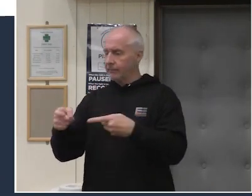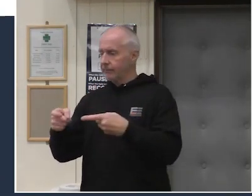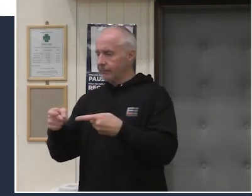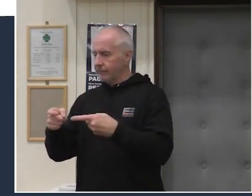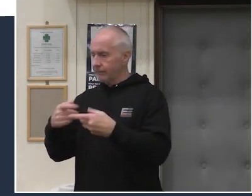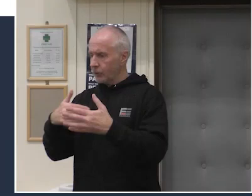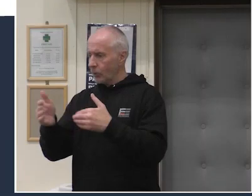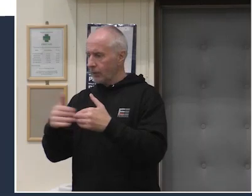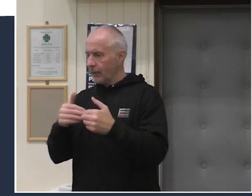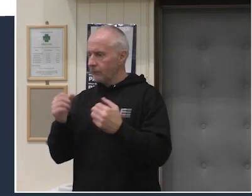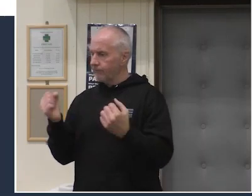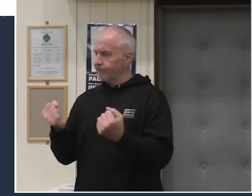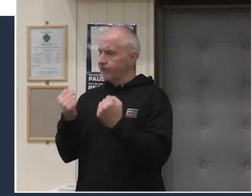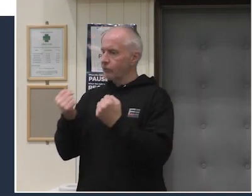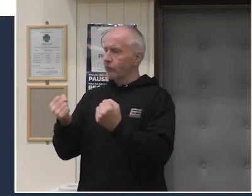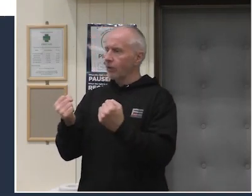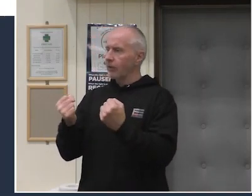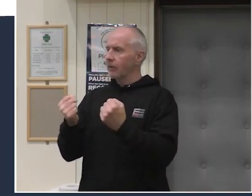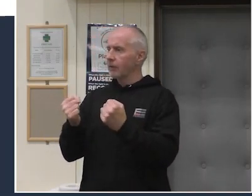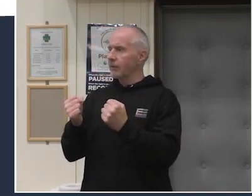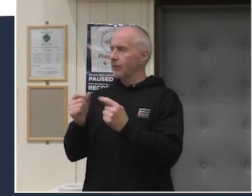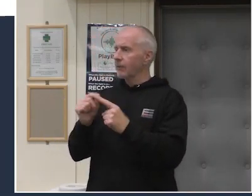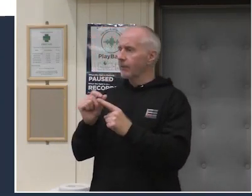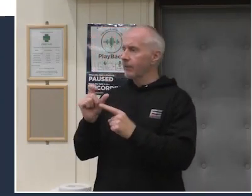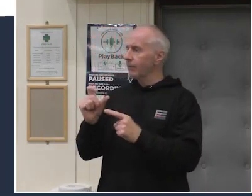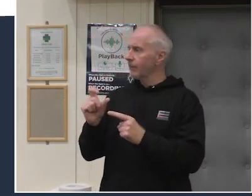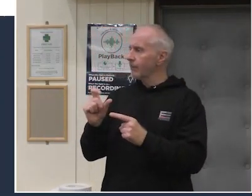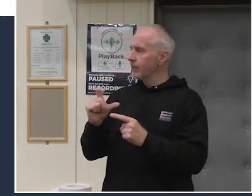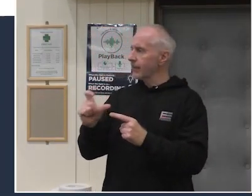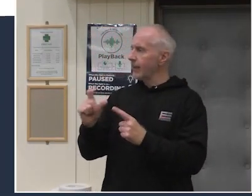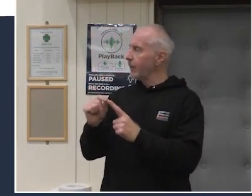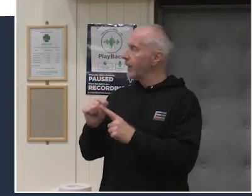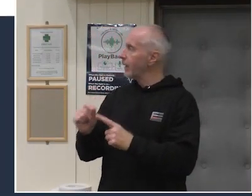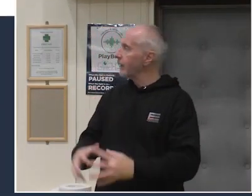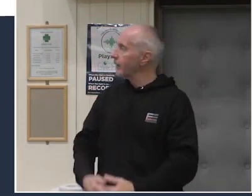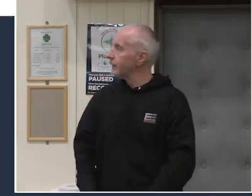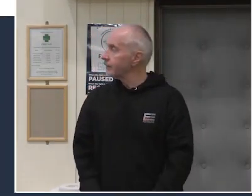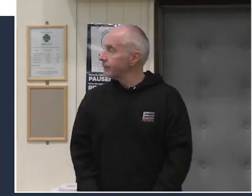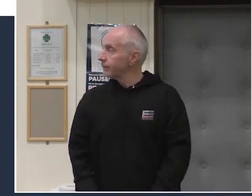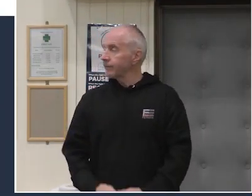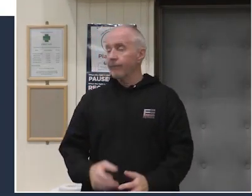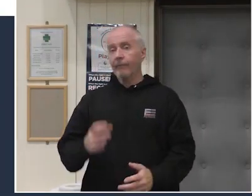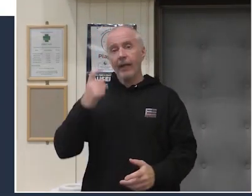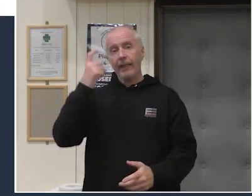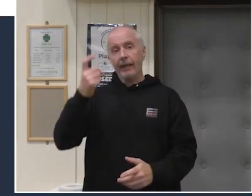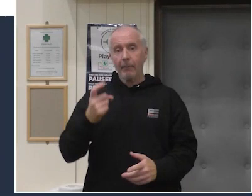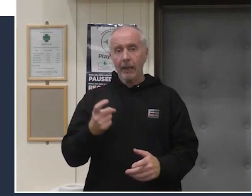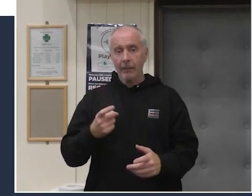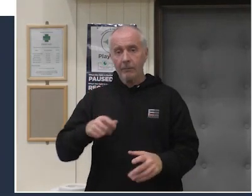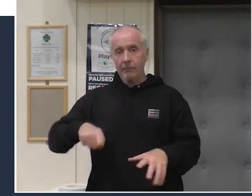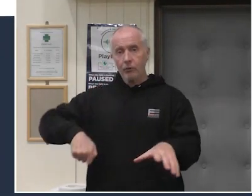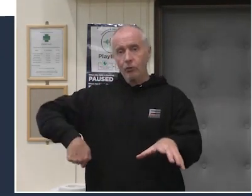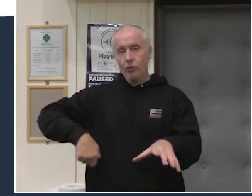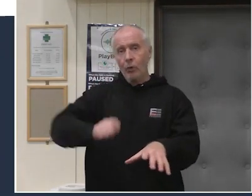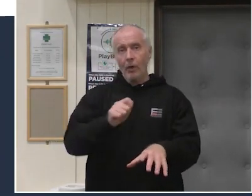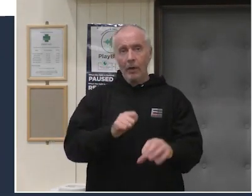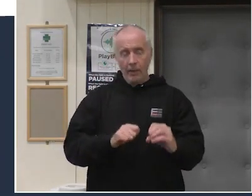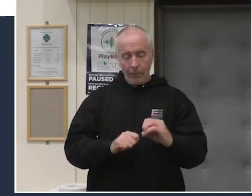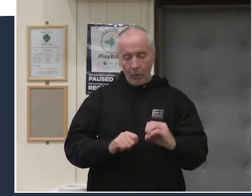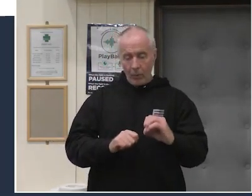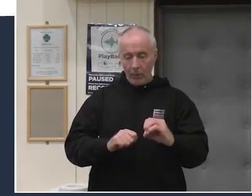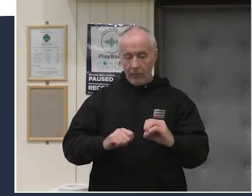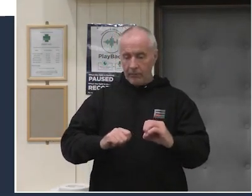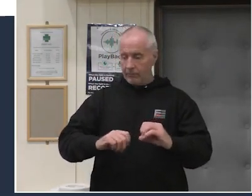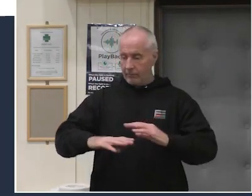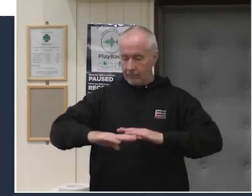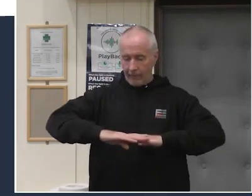So we start by considering a snooker ball on a flat table. Excuse me for a